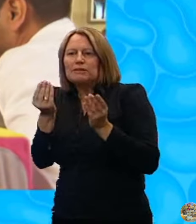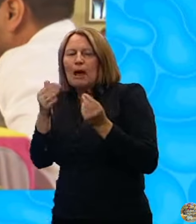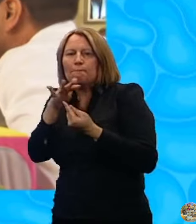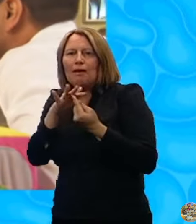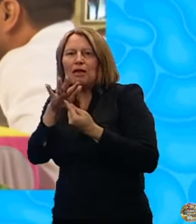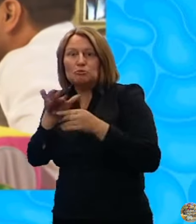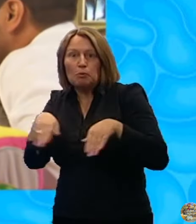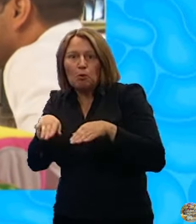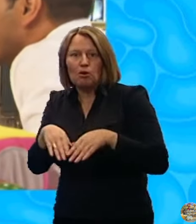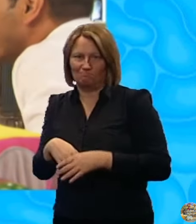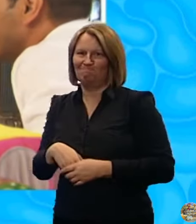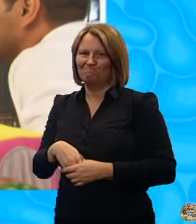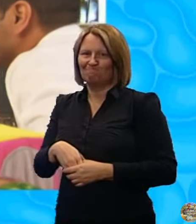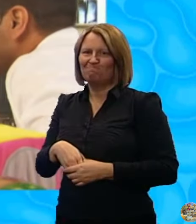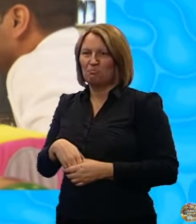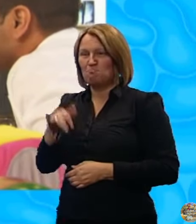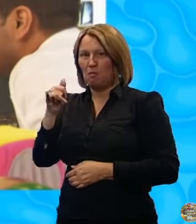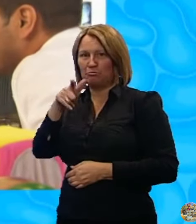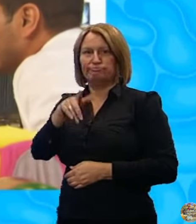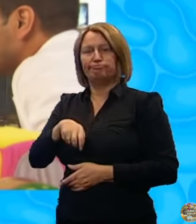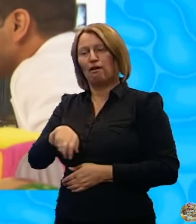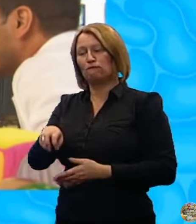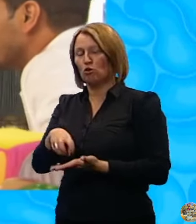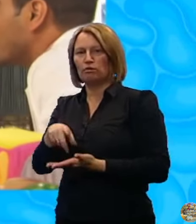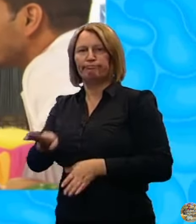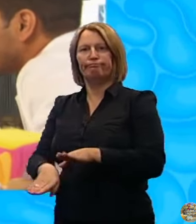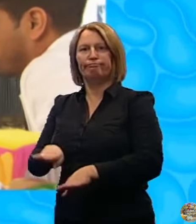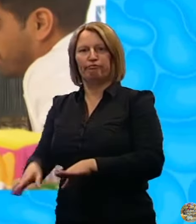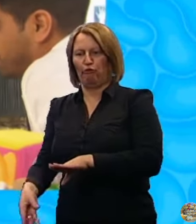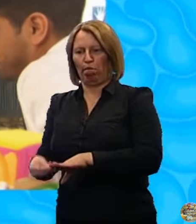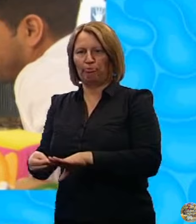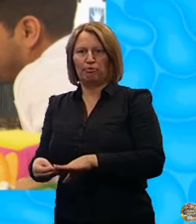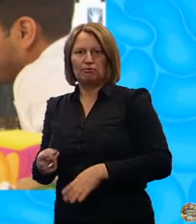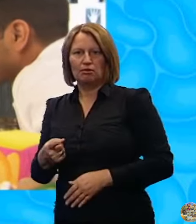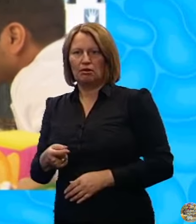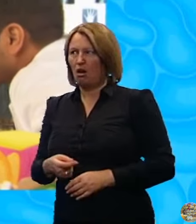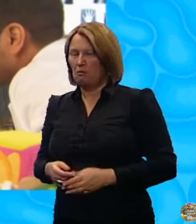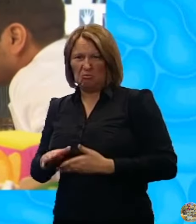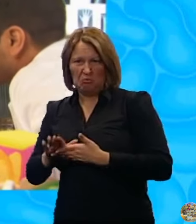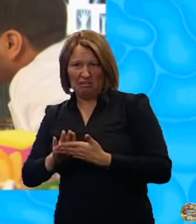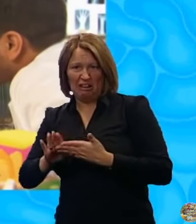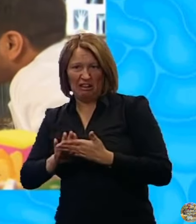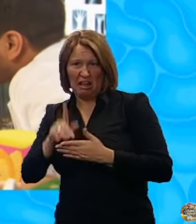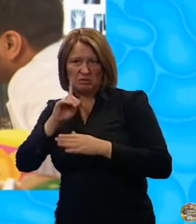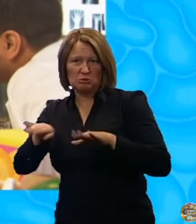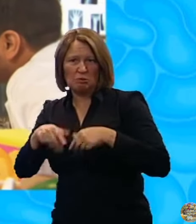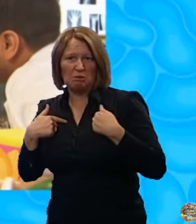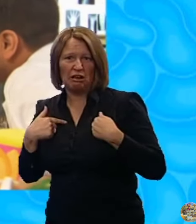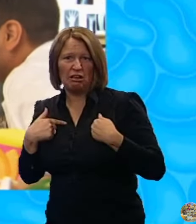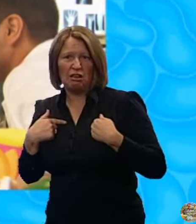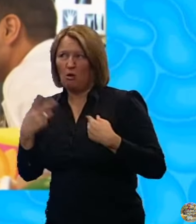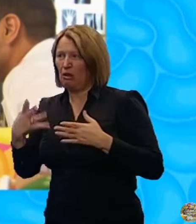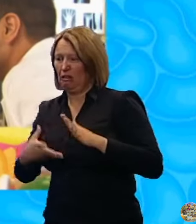swimming pool? Exactly. Probably someone at swimming had a veruca and you caught it from them. So does that mean I can't go swimming